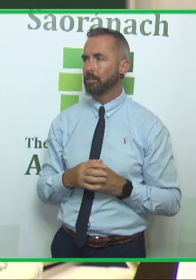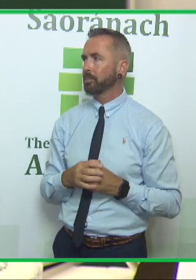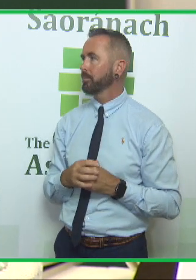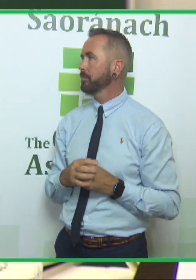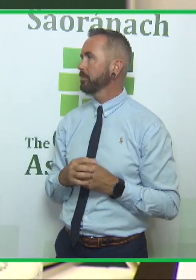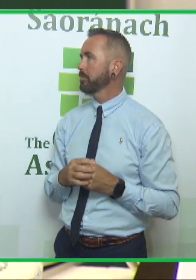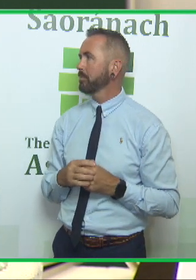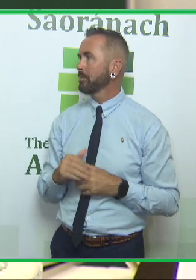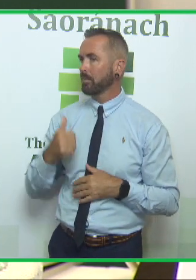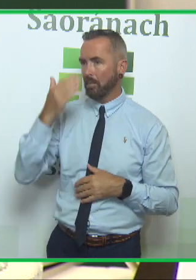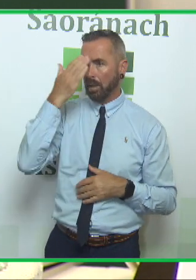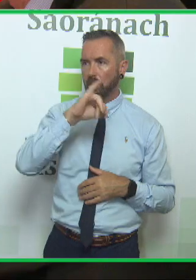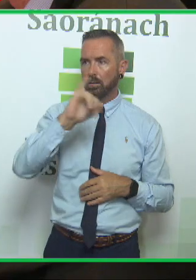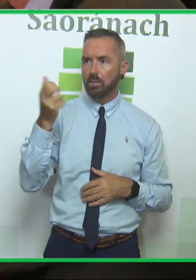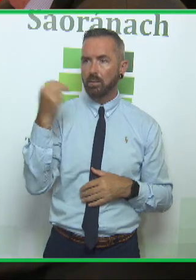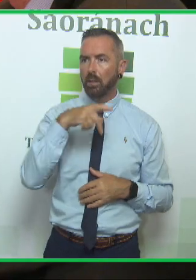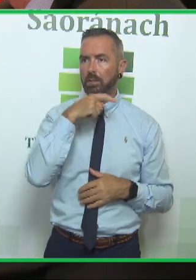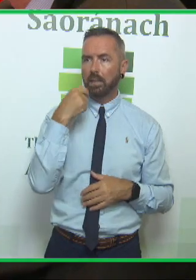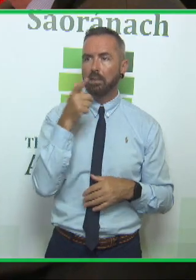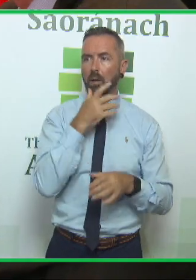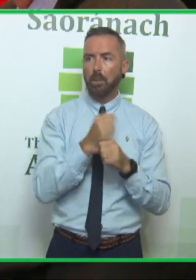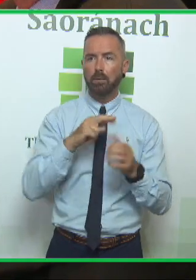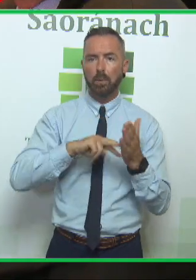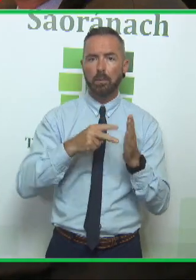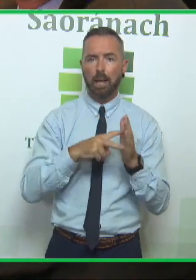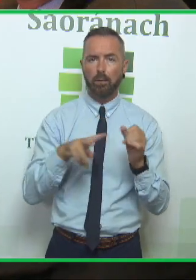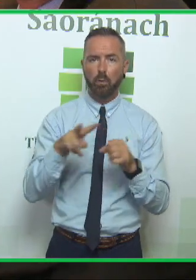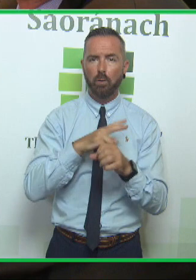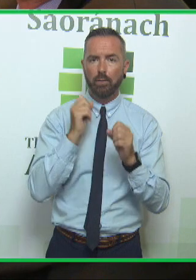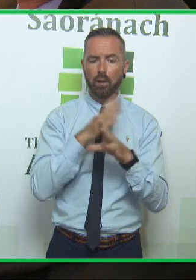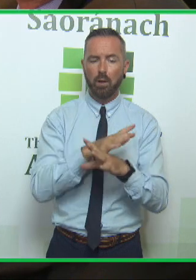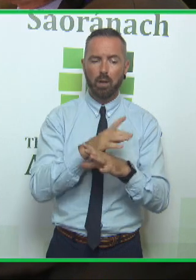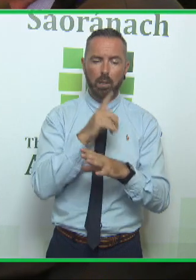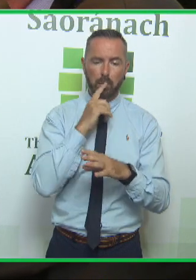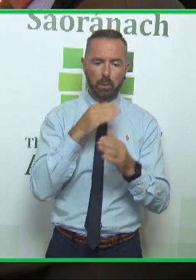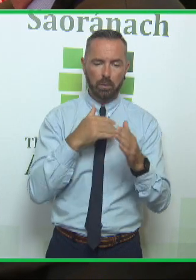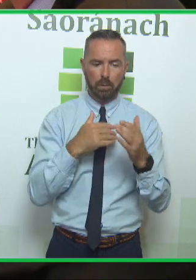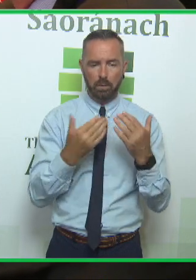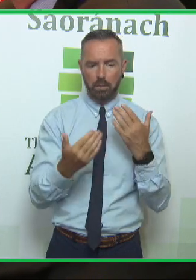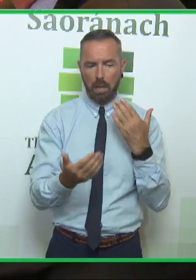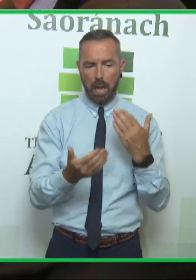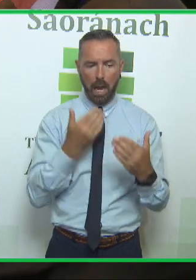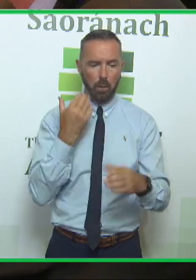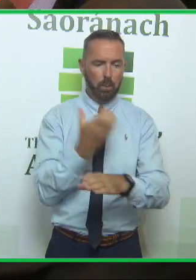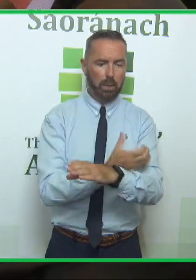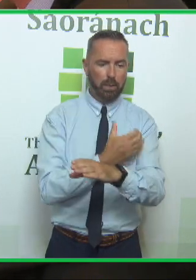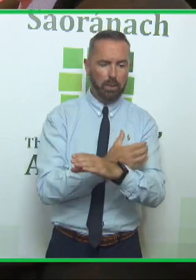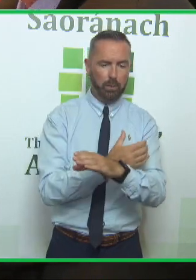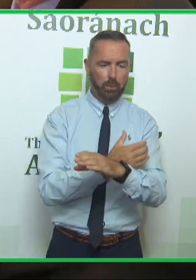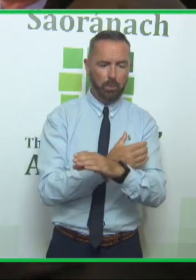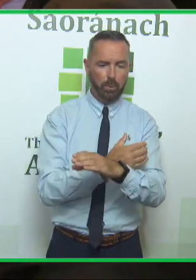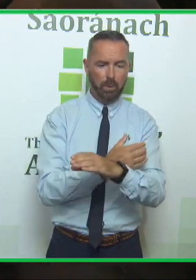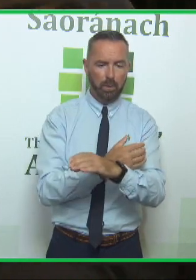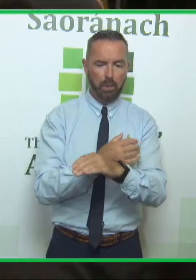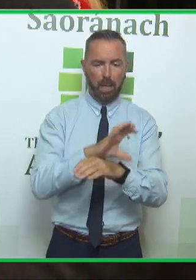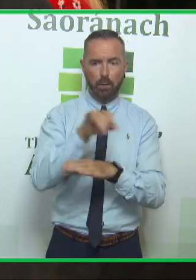I know John said it, but to the panel overall, about this political oversight and Eamon as well, obviously. So anybody wants to come in first? Eamon, can I call you